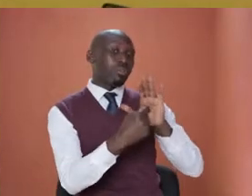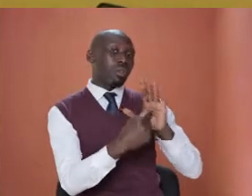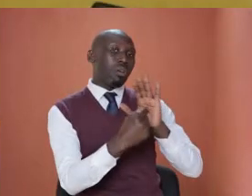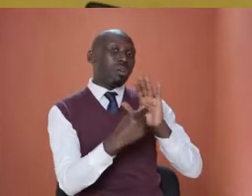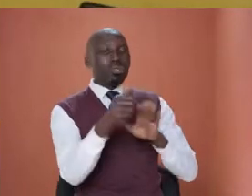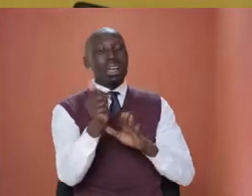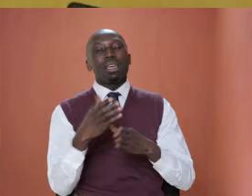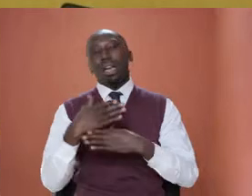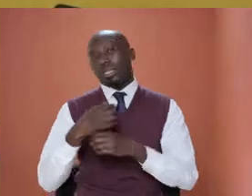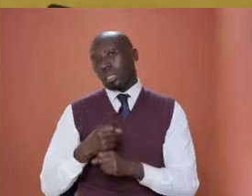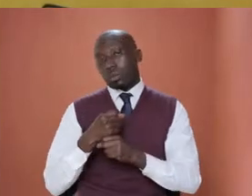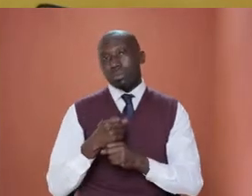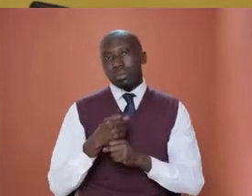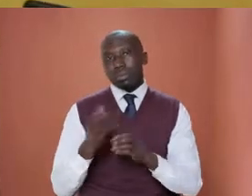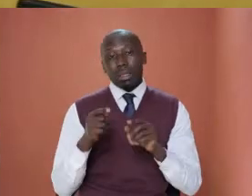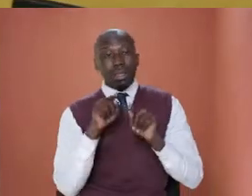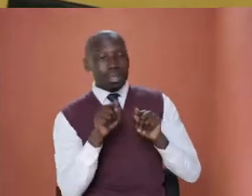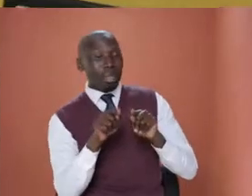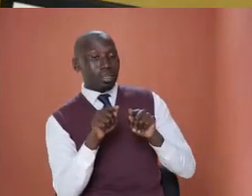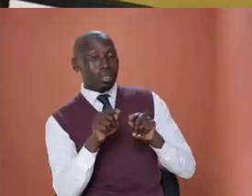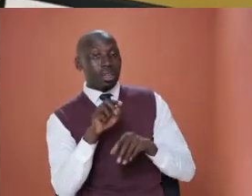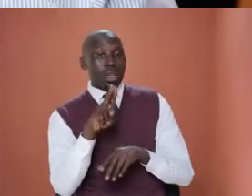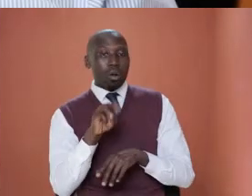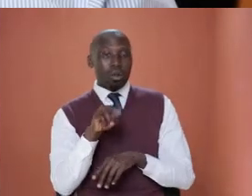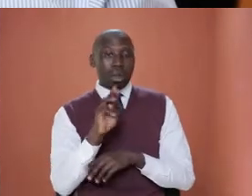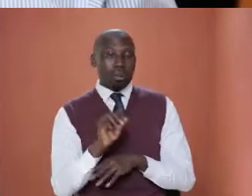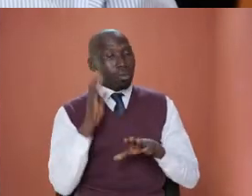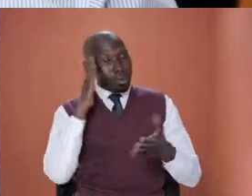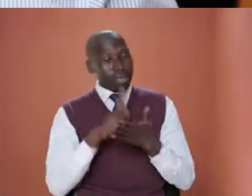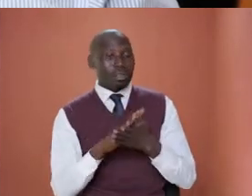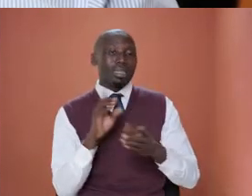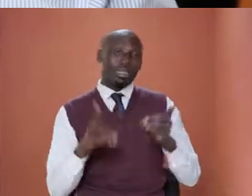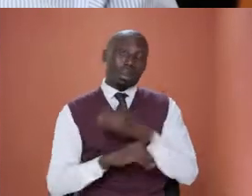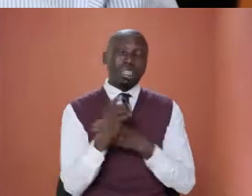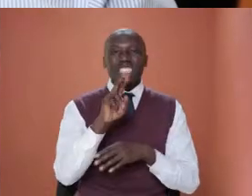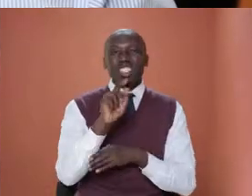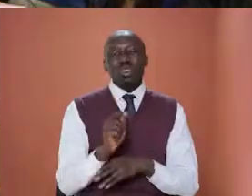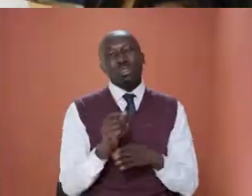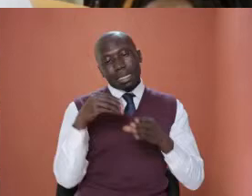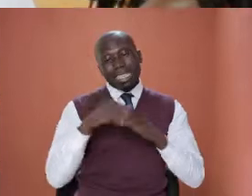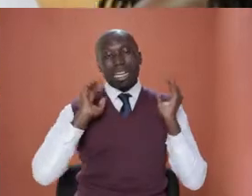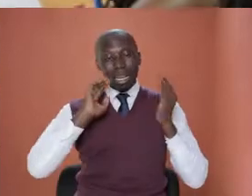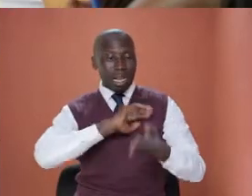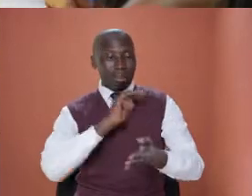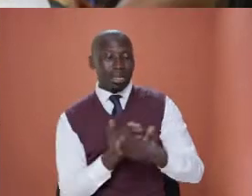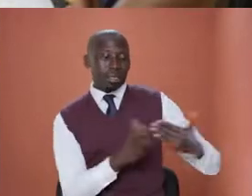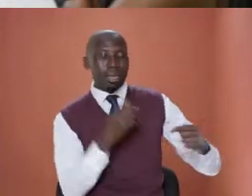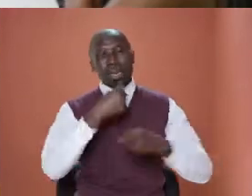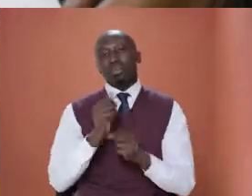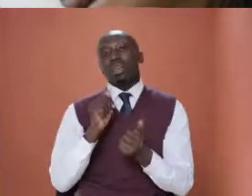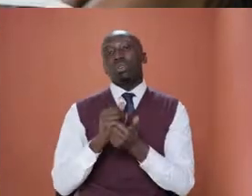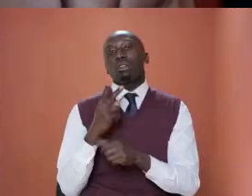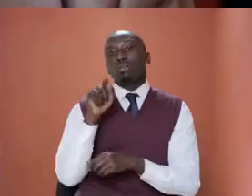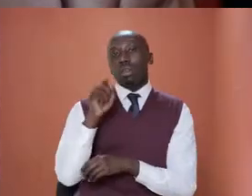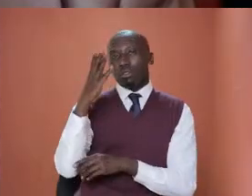other organizations. At Umeme, we believe that disability is not inability. Make